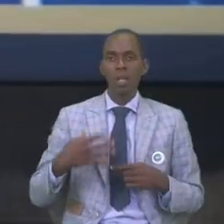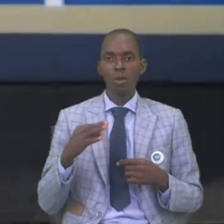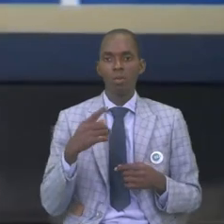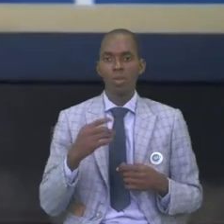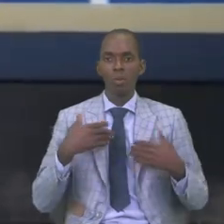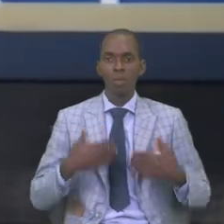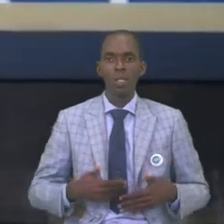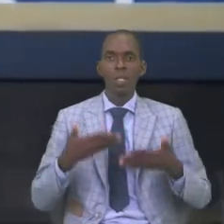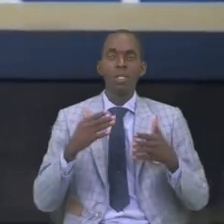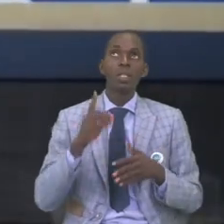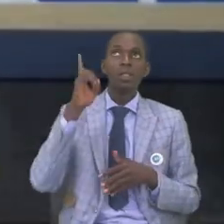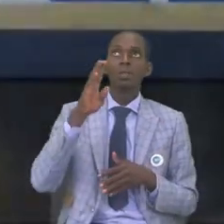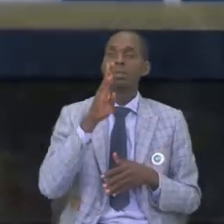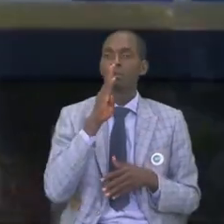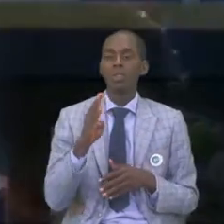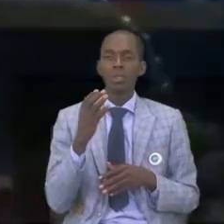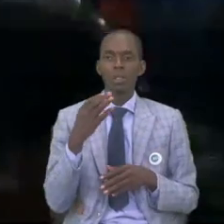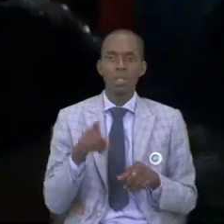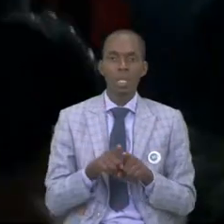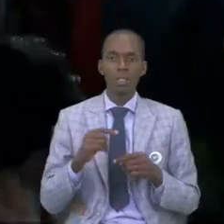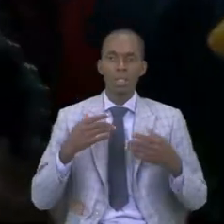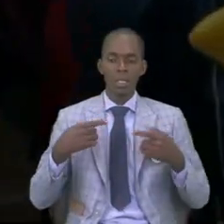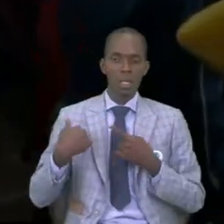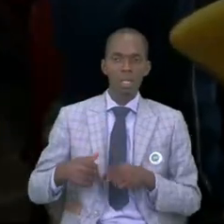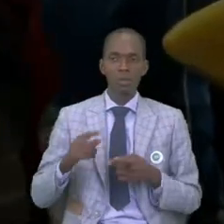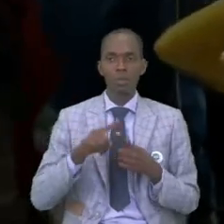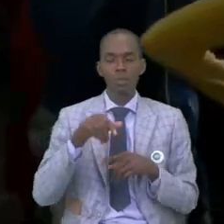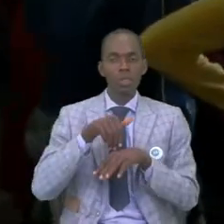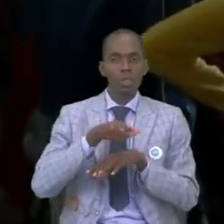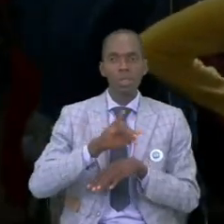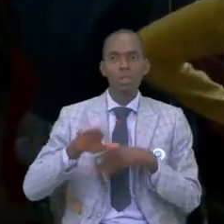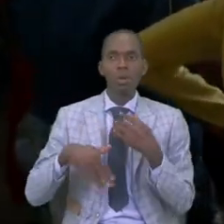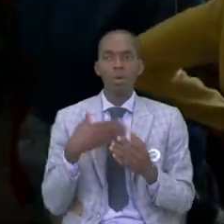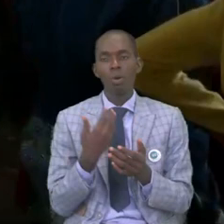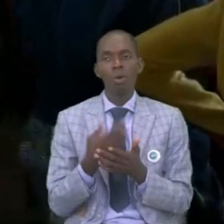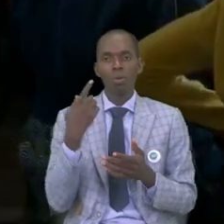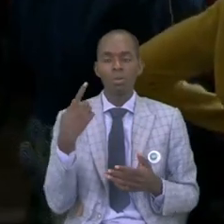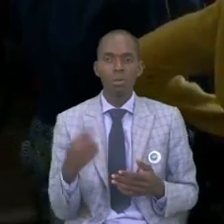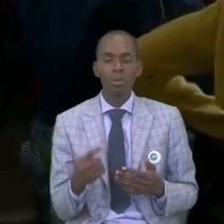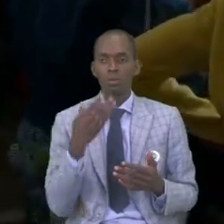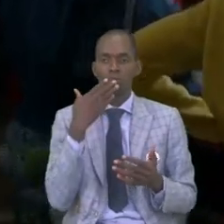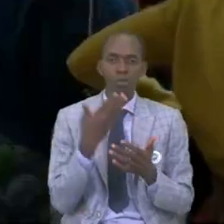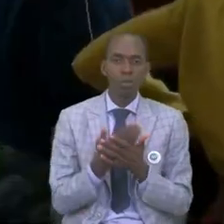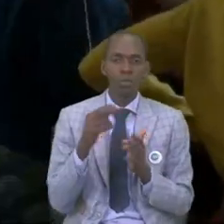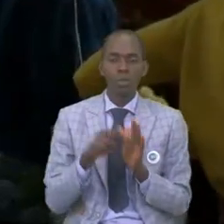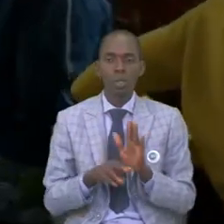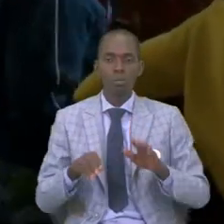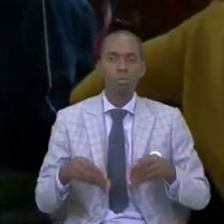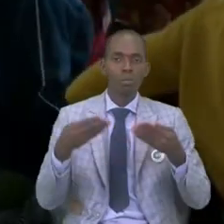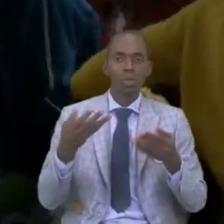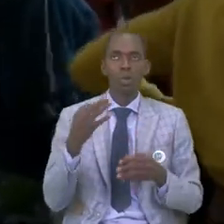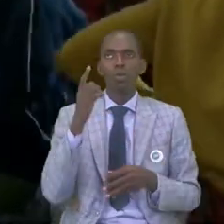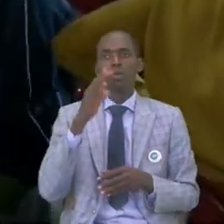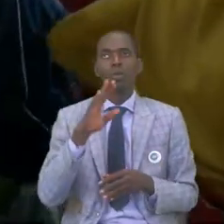the heart unto you, that is sending forth all the provision of God, all the goodness of God, all the grace of God, all